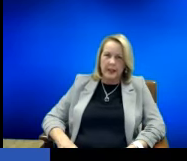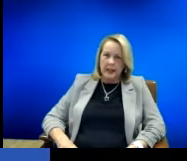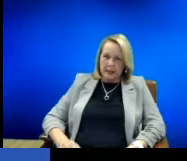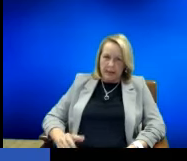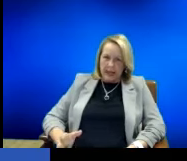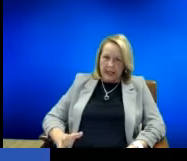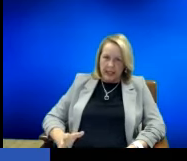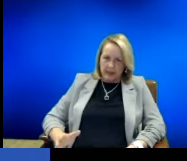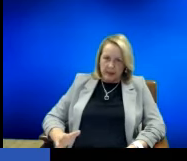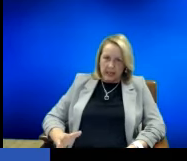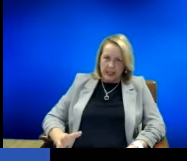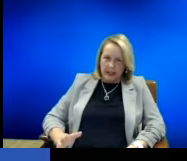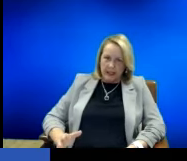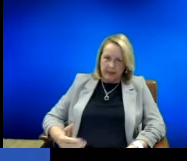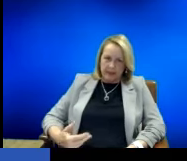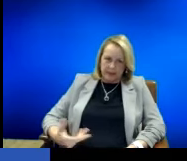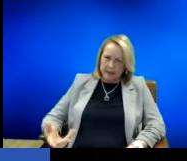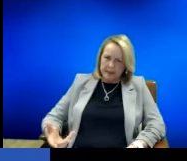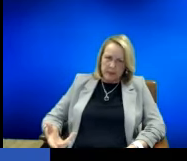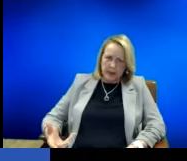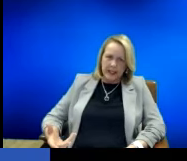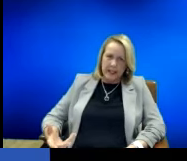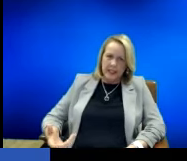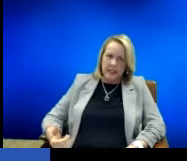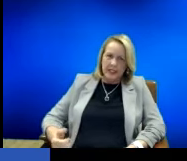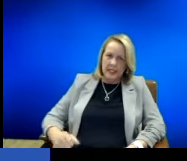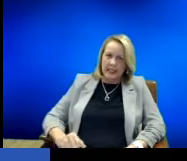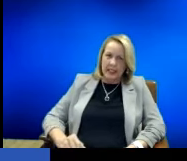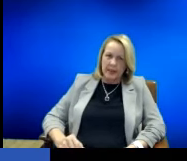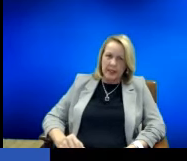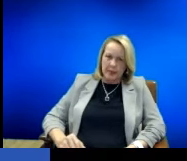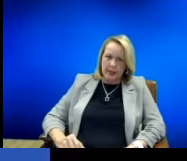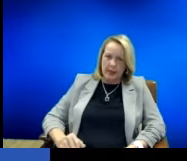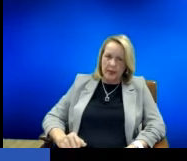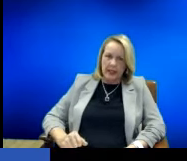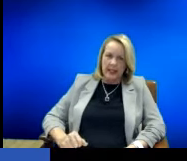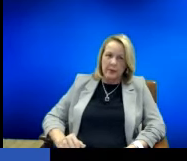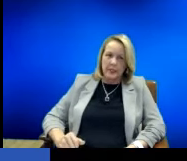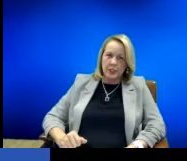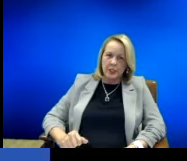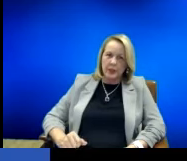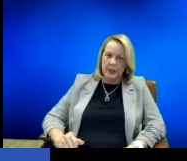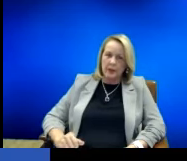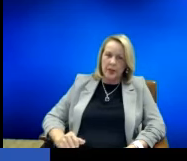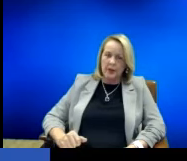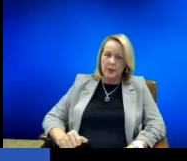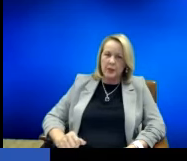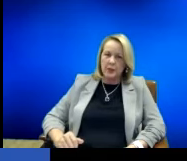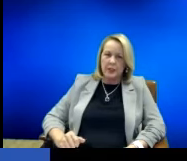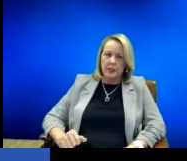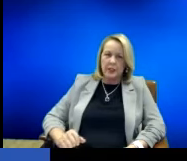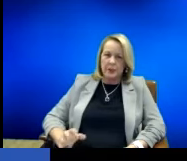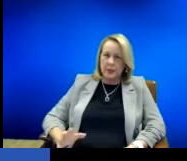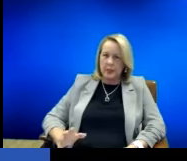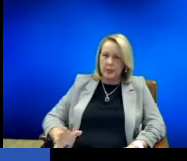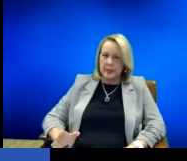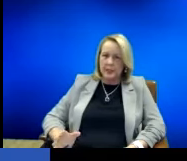birth, bank information. And then you just click on enroll, and once you are enrolled, you